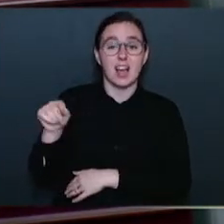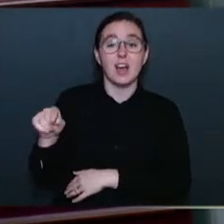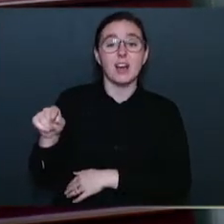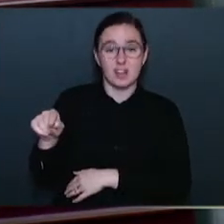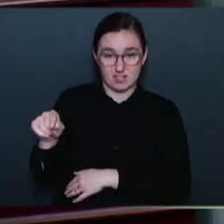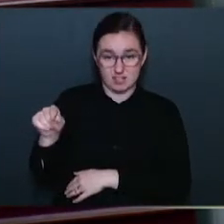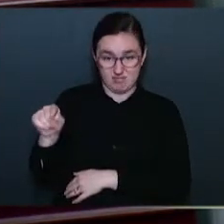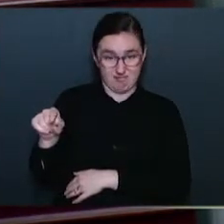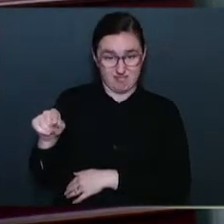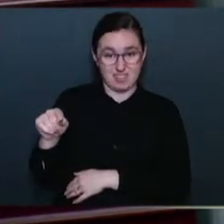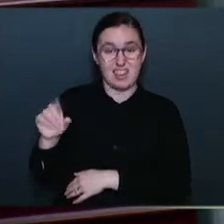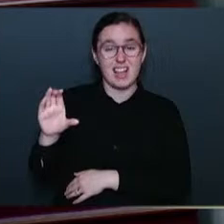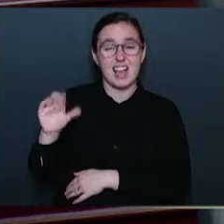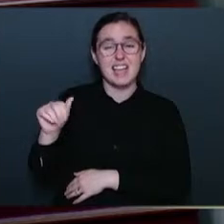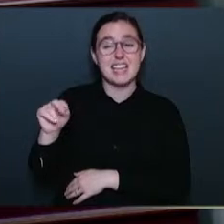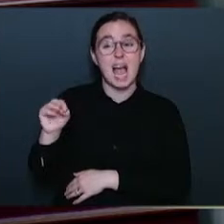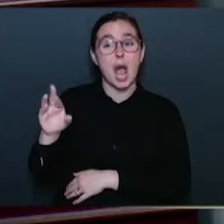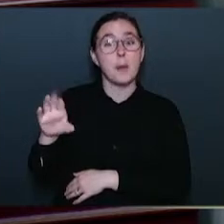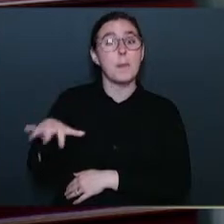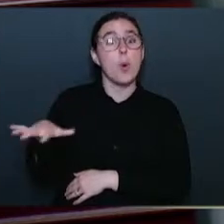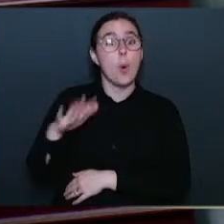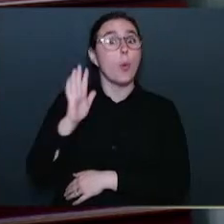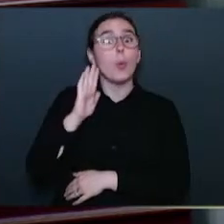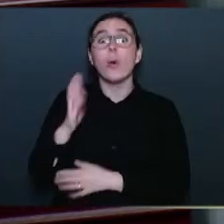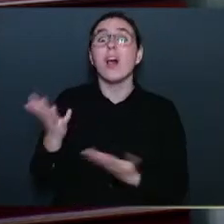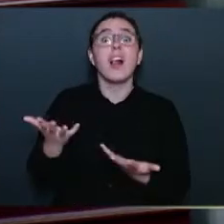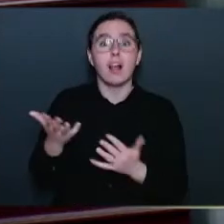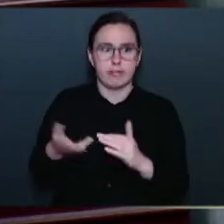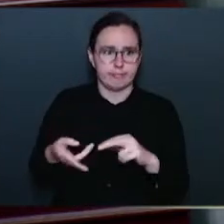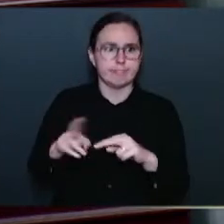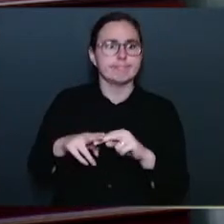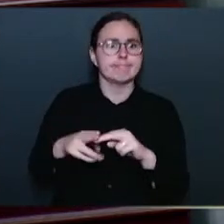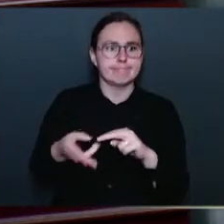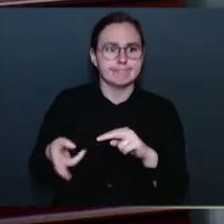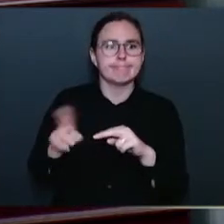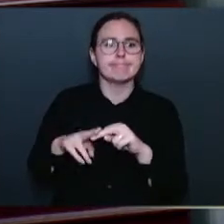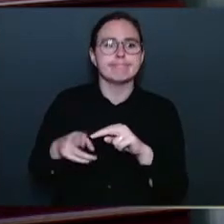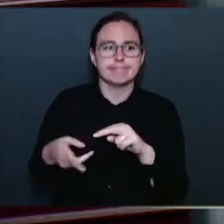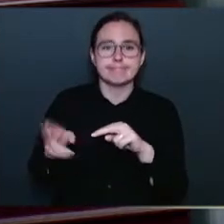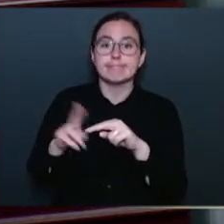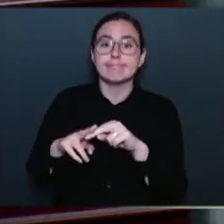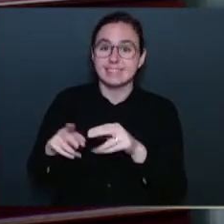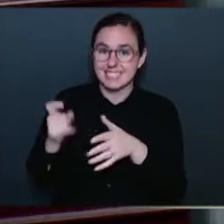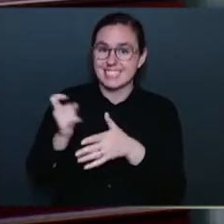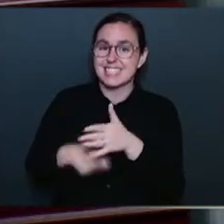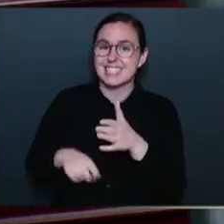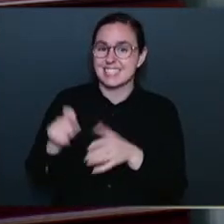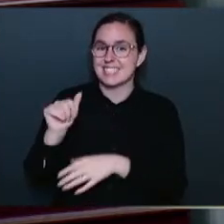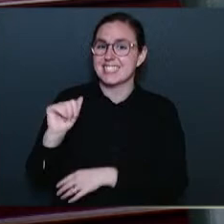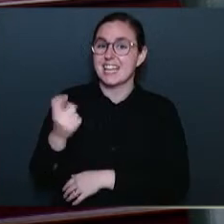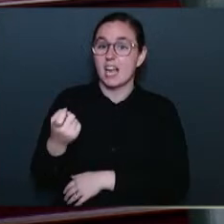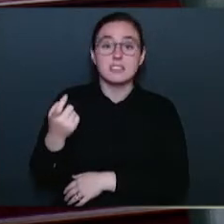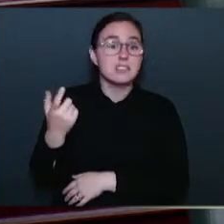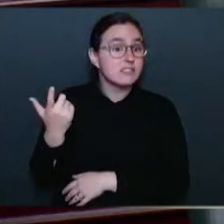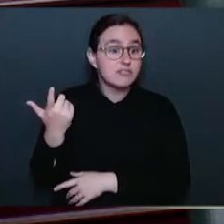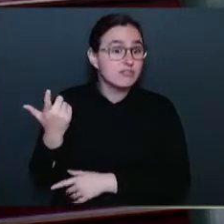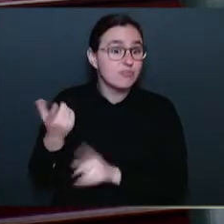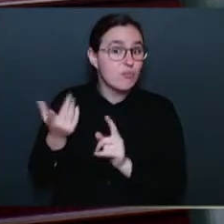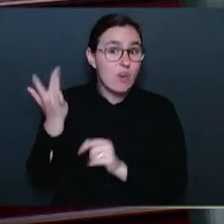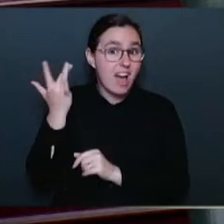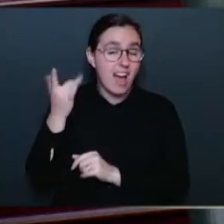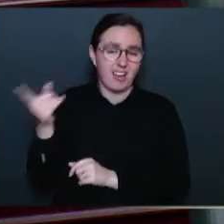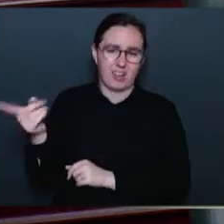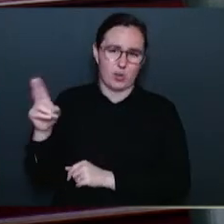percent jump these these increases can be tracked back to the actions and decisions of this UCP government and the Finance Minister Kenmore